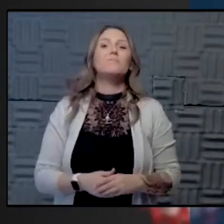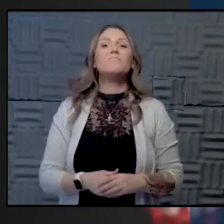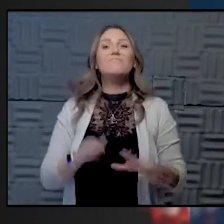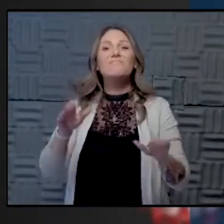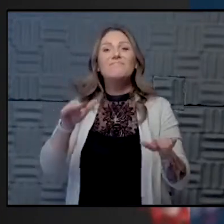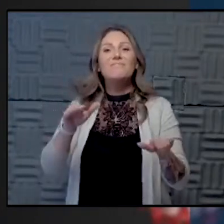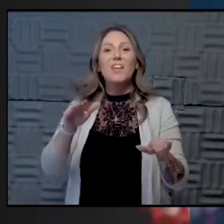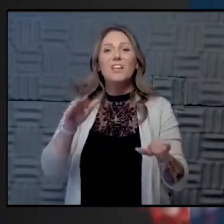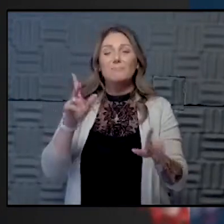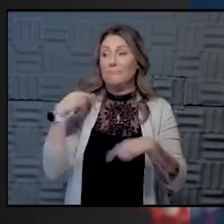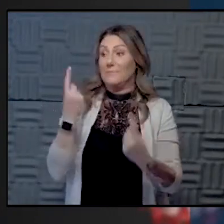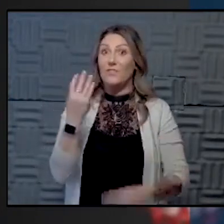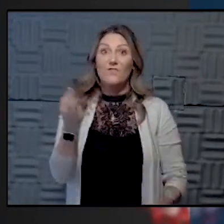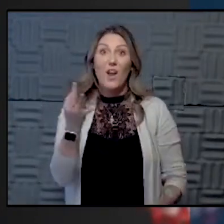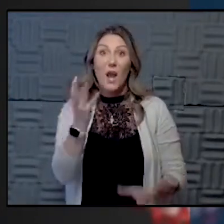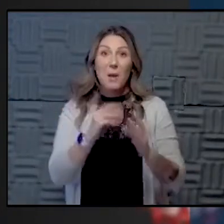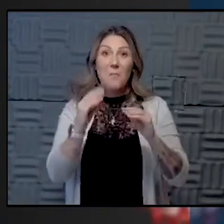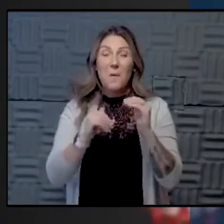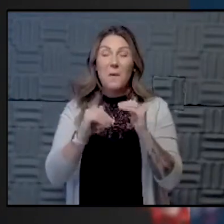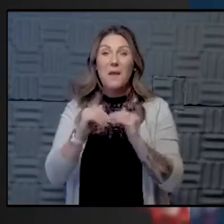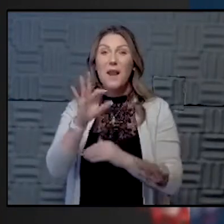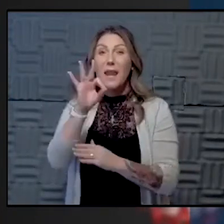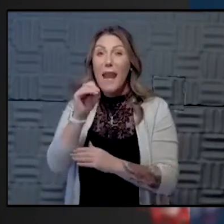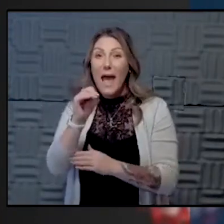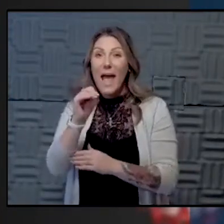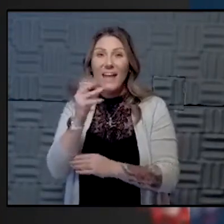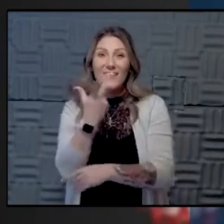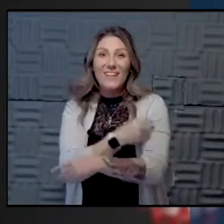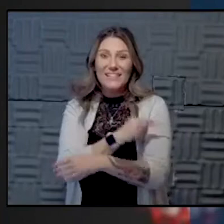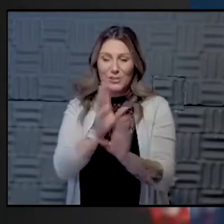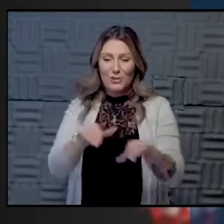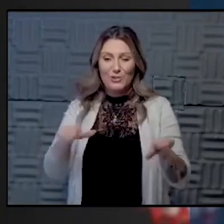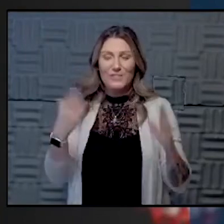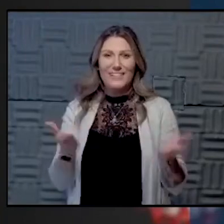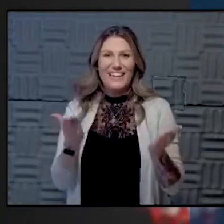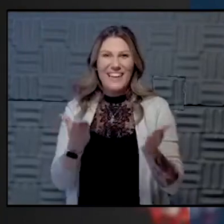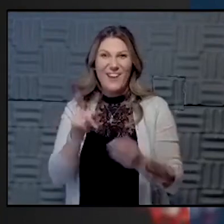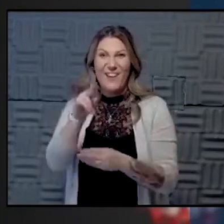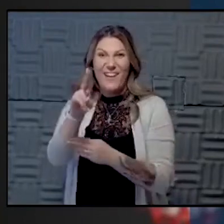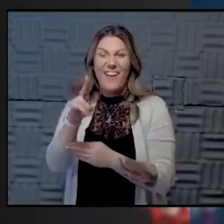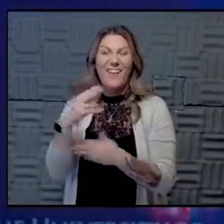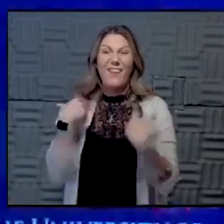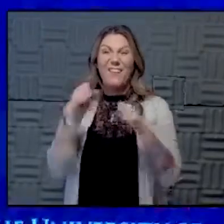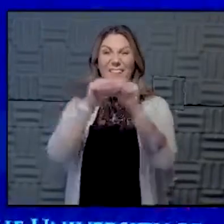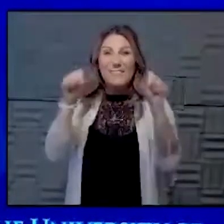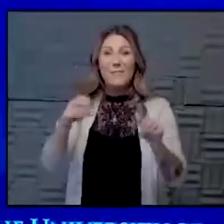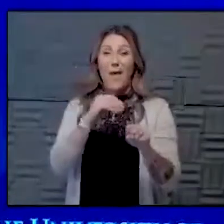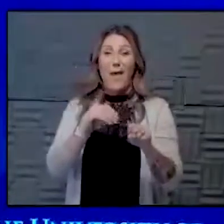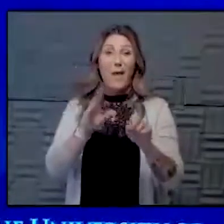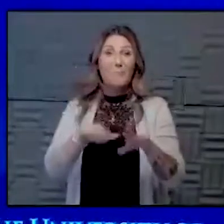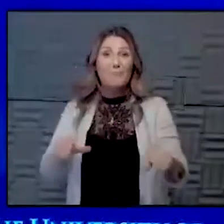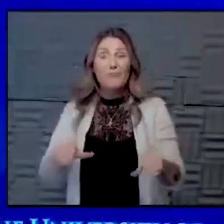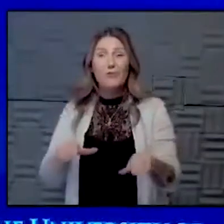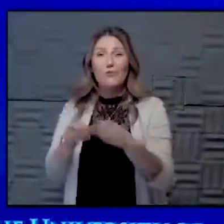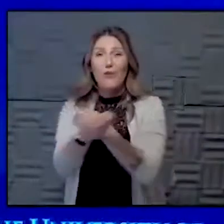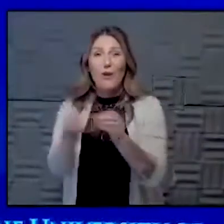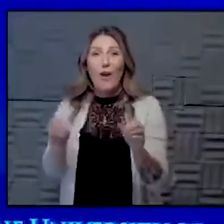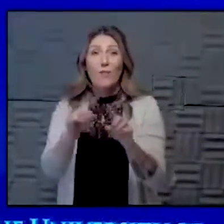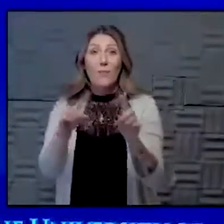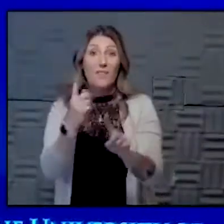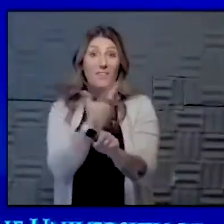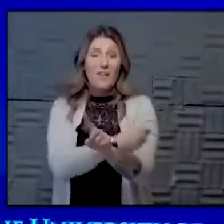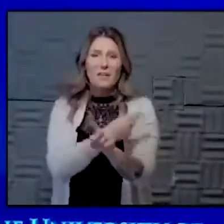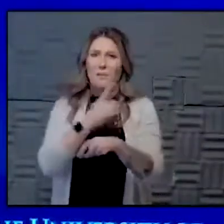Hey, since Friday, we have given more than 90 vaccines to children here at the health system, in the vaccine clinic and in pediatricians' offices. But the vaccine is also